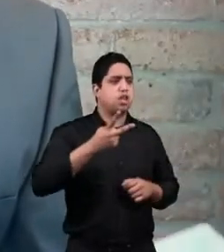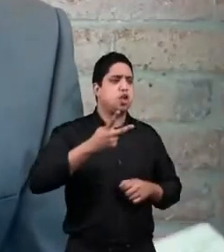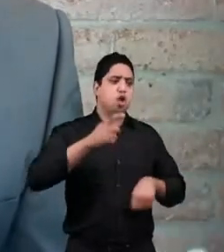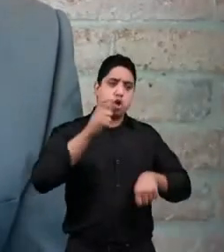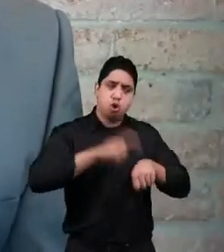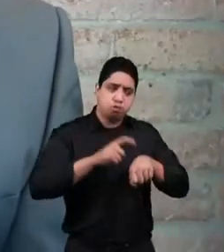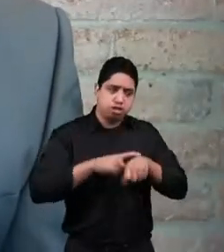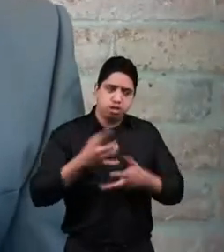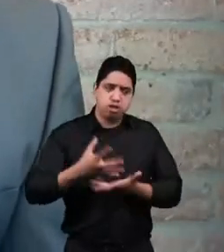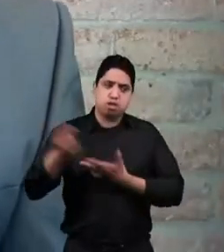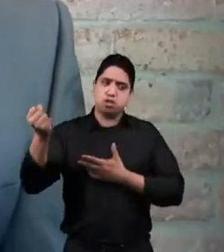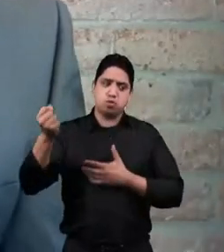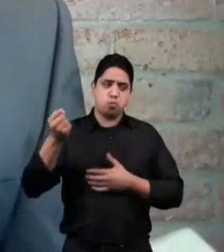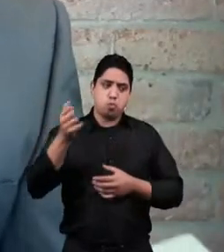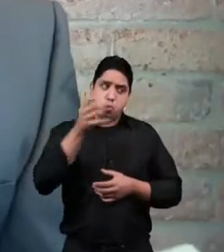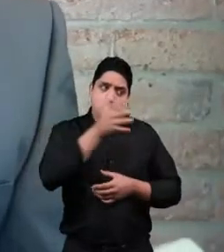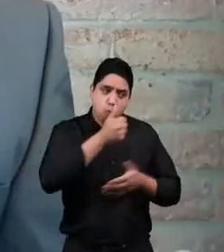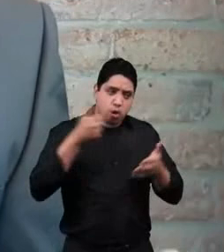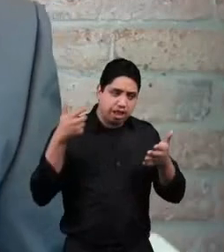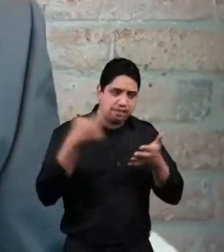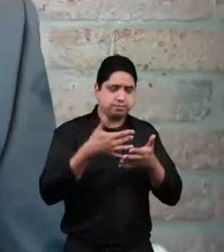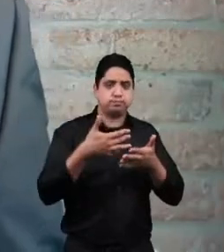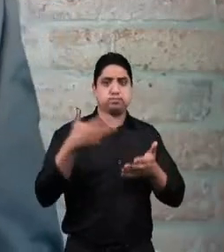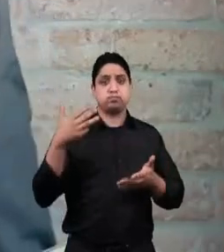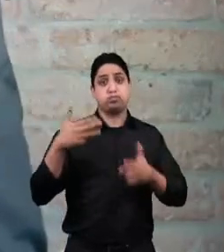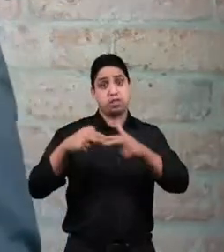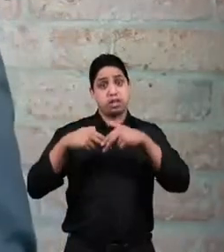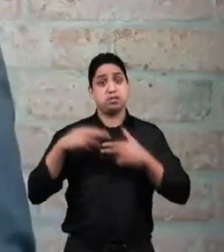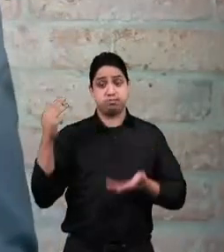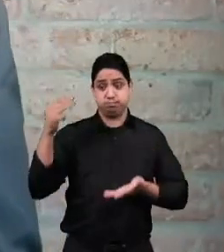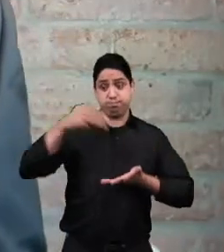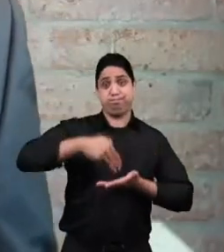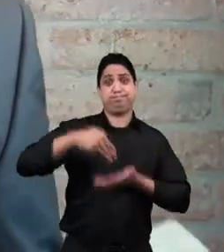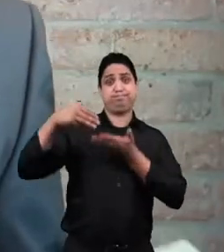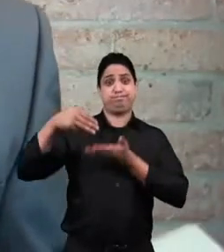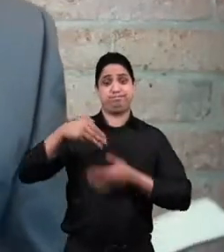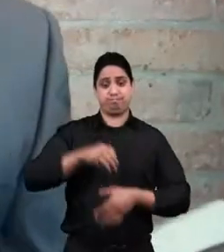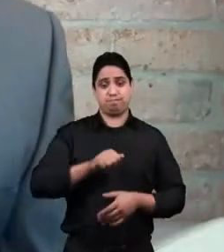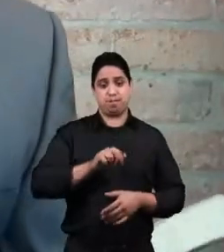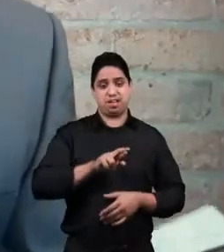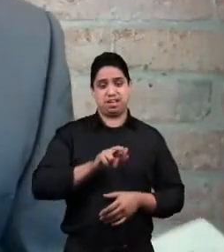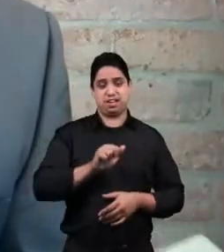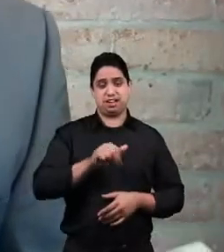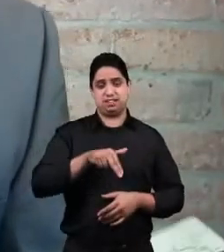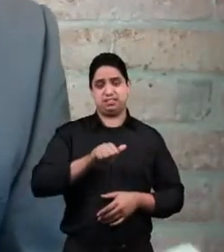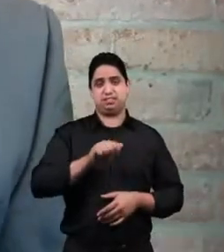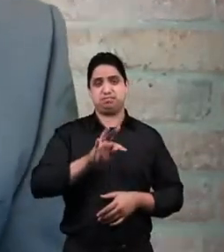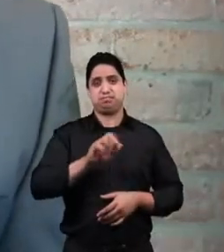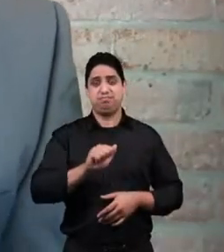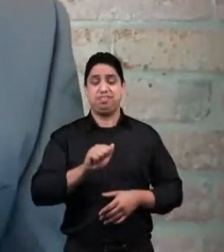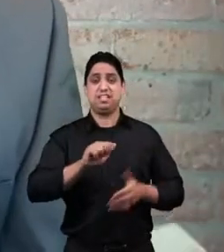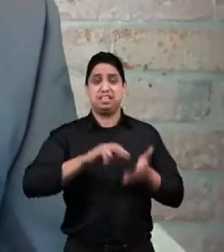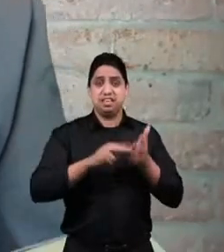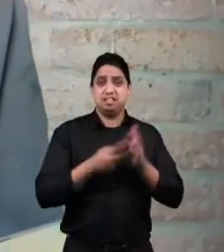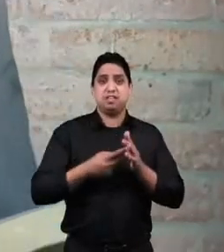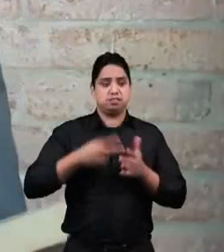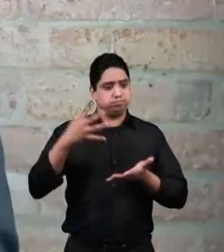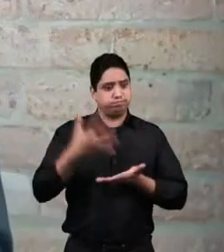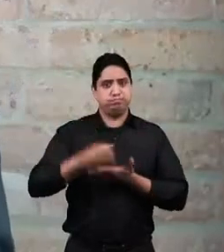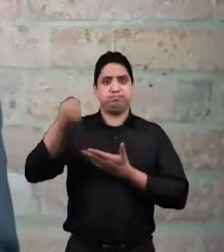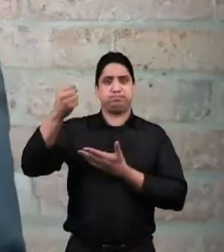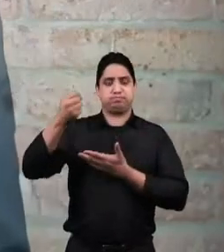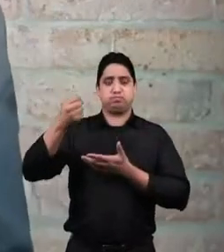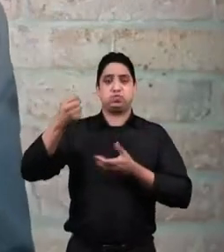us, the time of our departure has come. Maranatha for us means this: the time of our